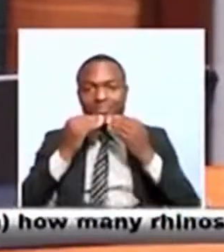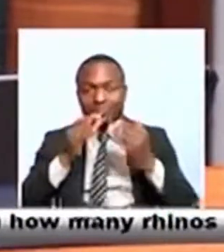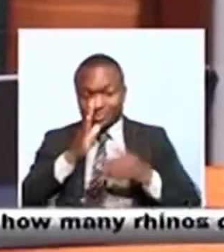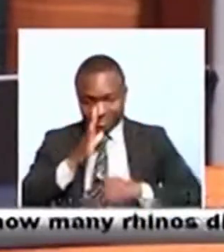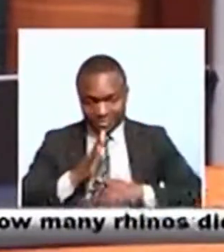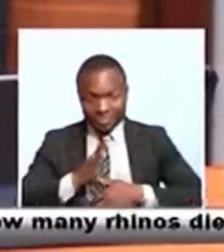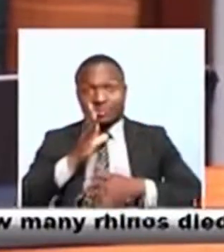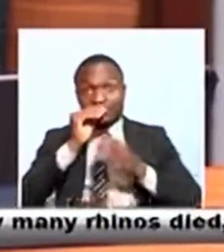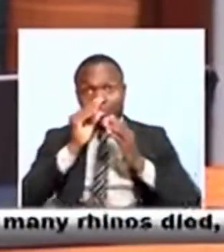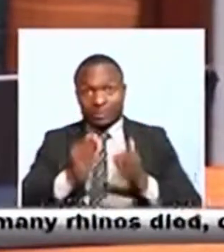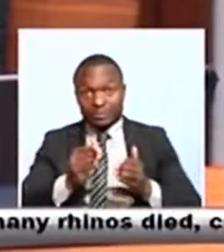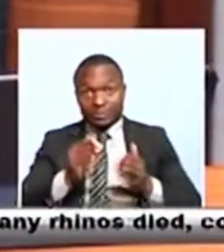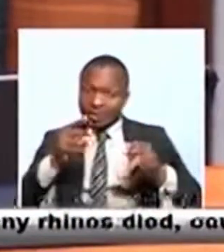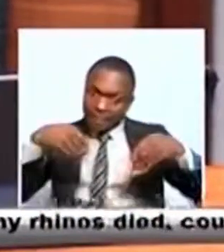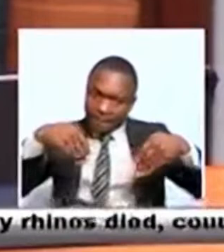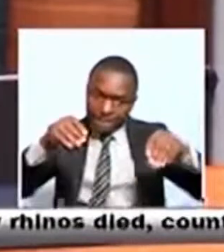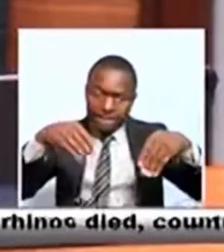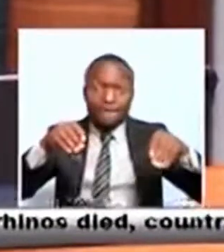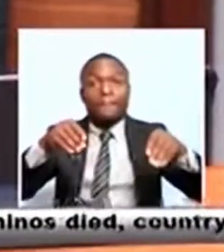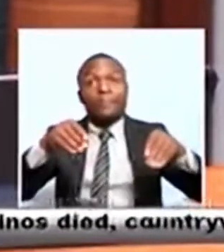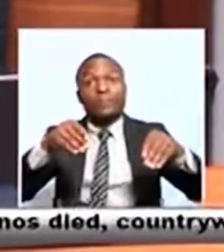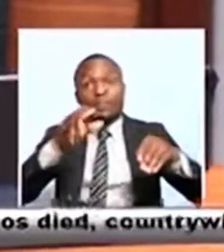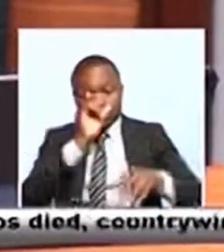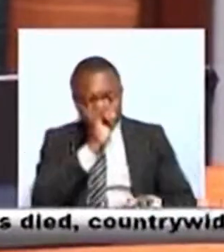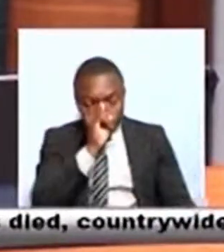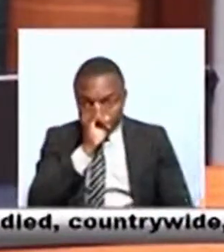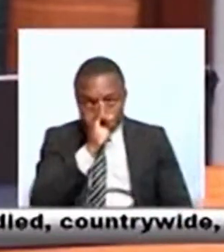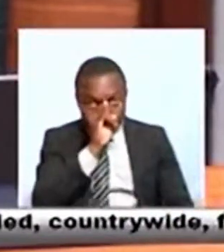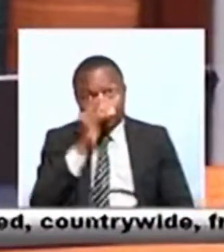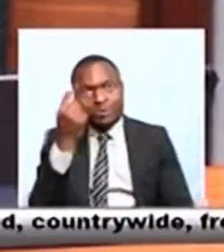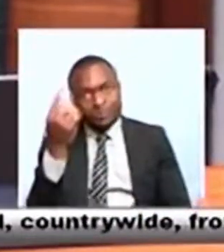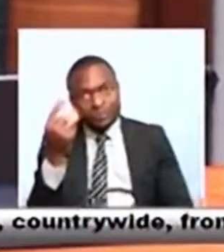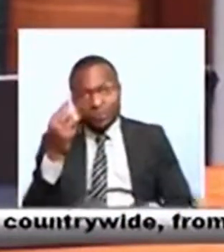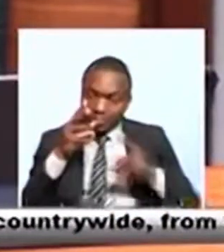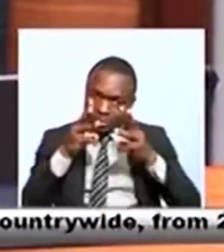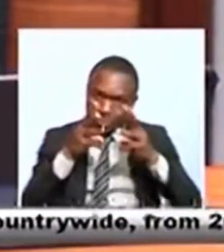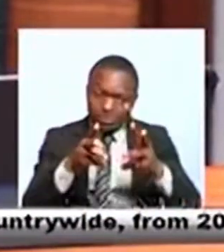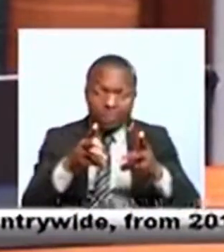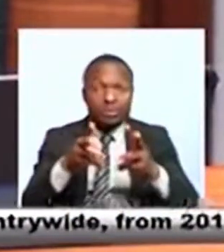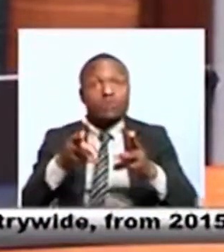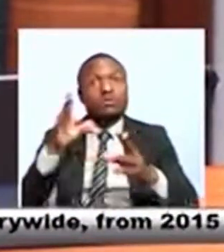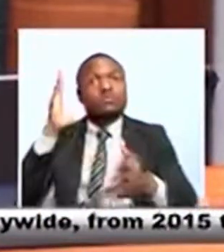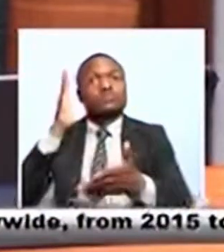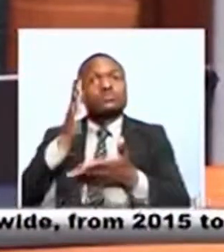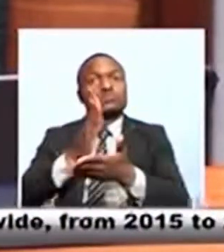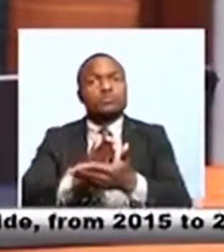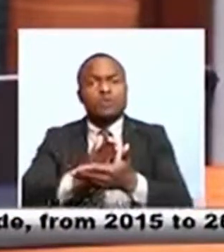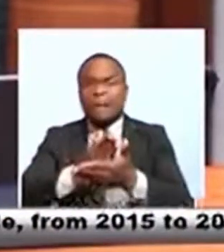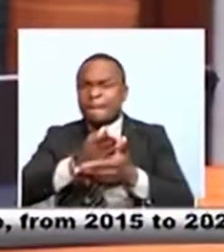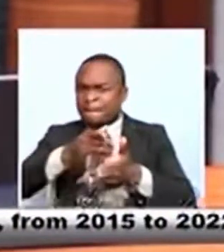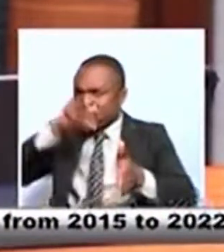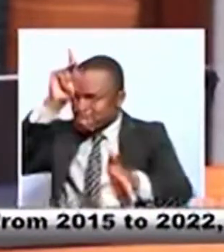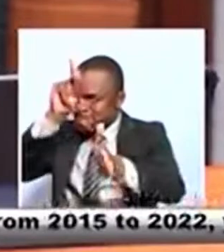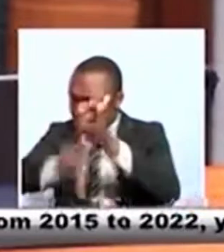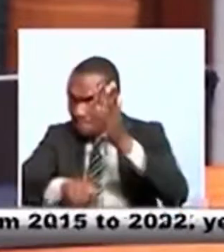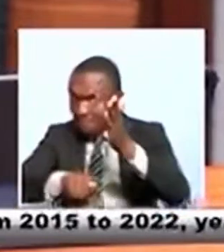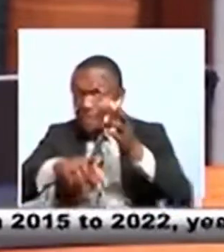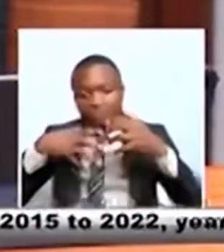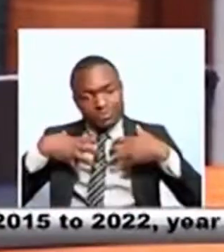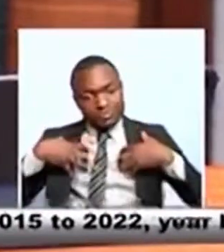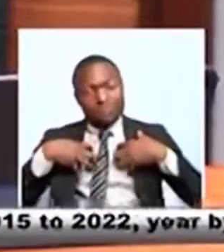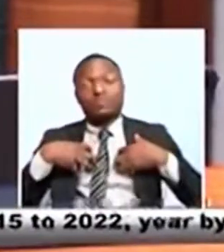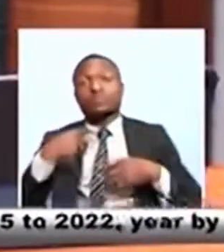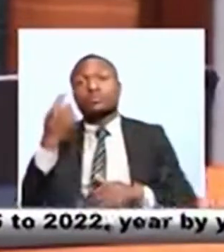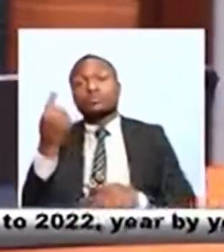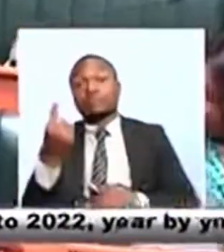Deworming of rhinos is one way of, or one measure of curbing poaching. of the two species of rhinos, the